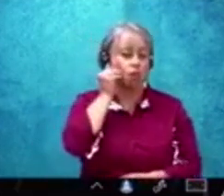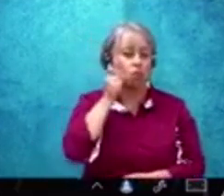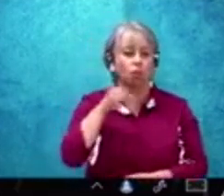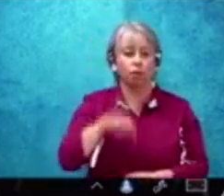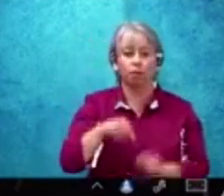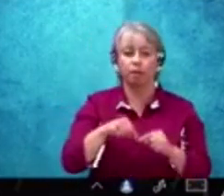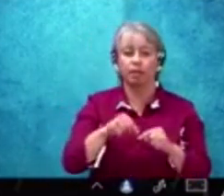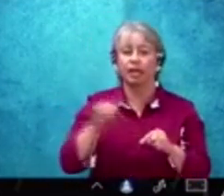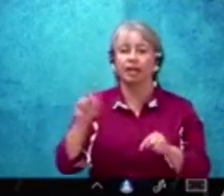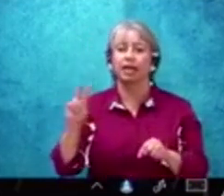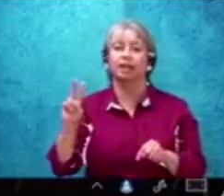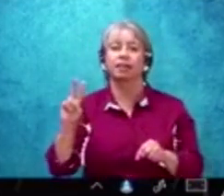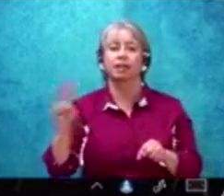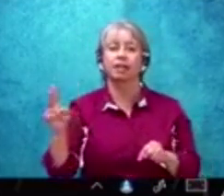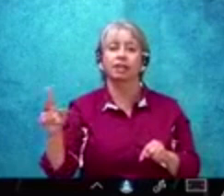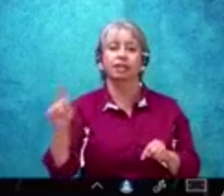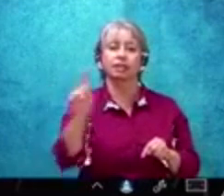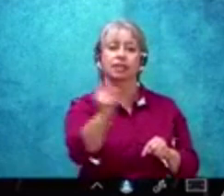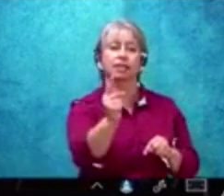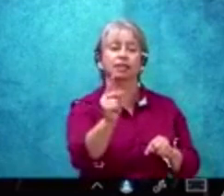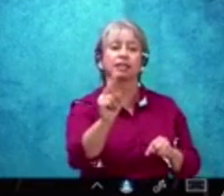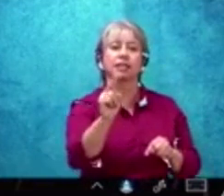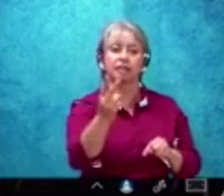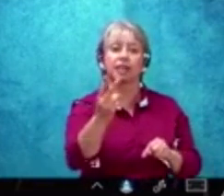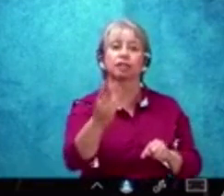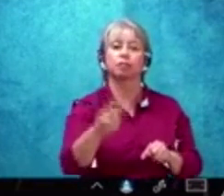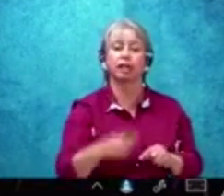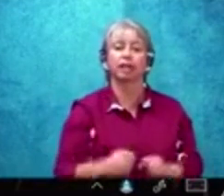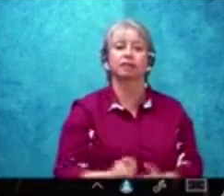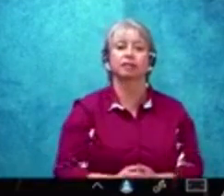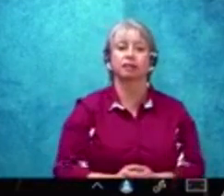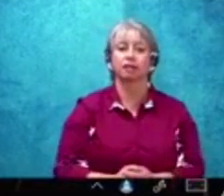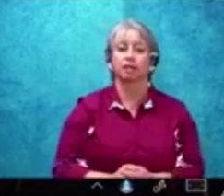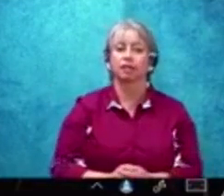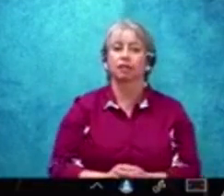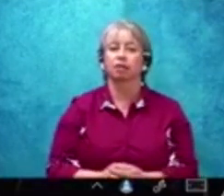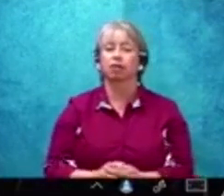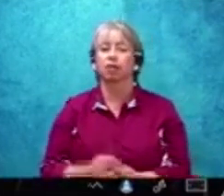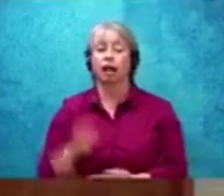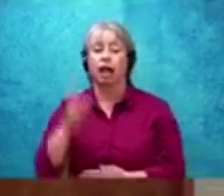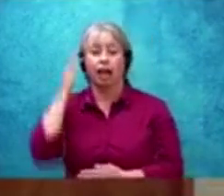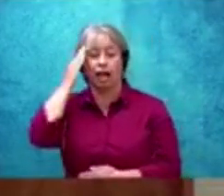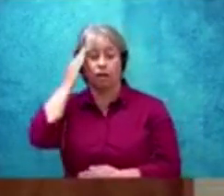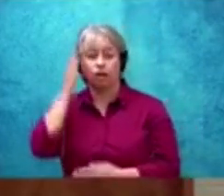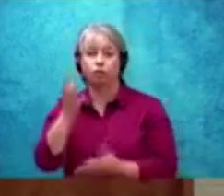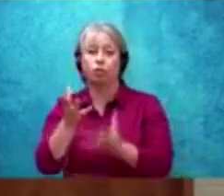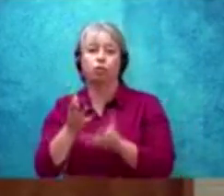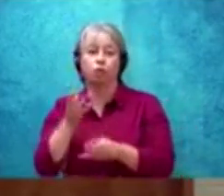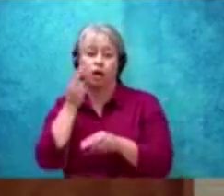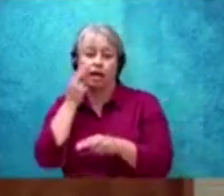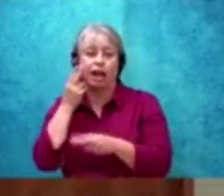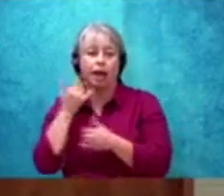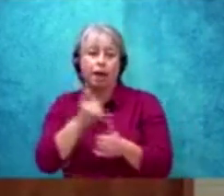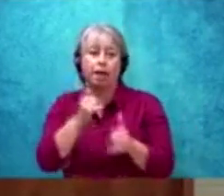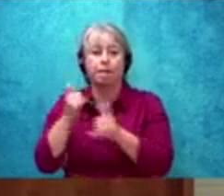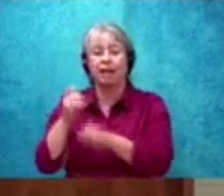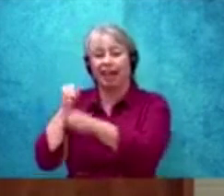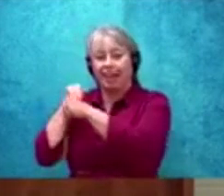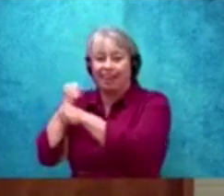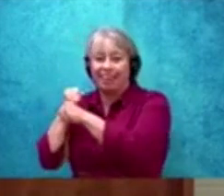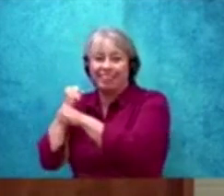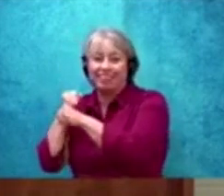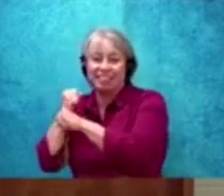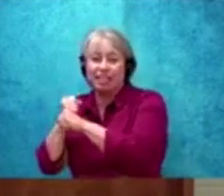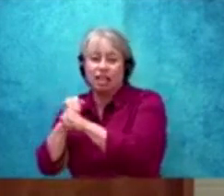playing baseball or softball right now, and in time we will get back to that. That is a fun sport. But let's look at this. What is this